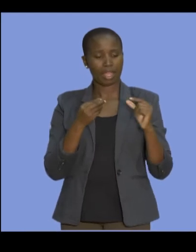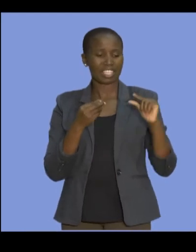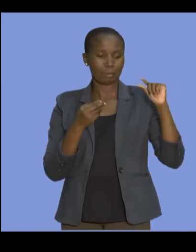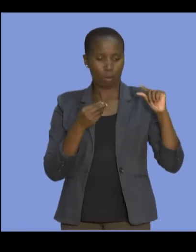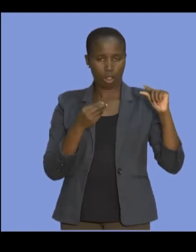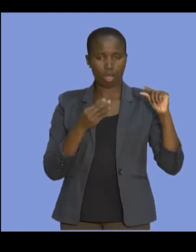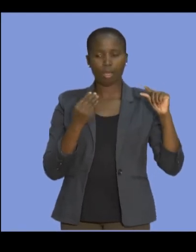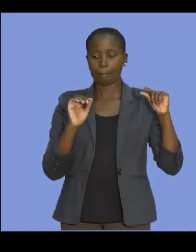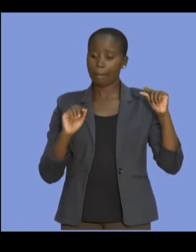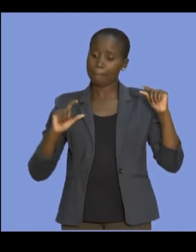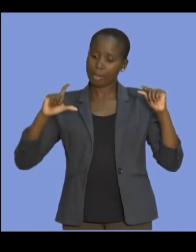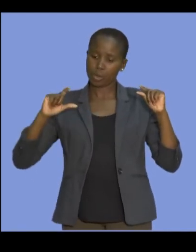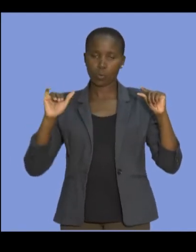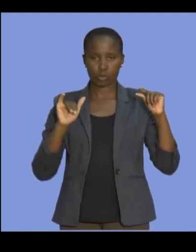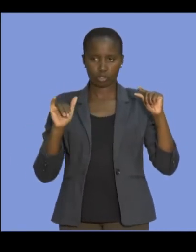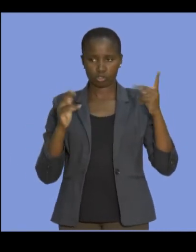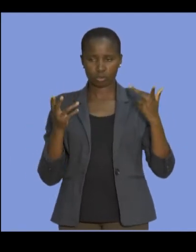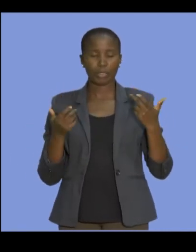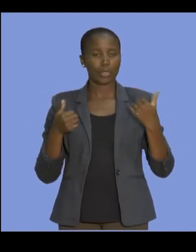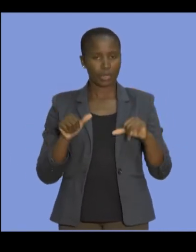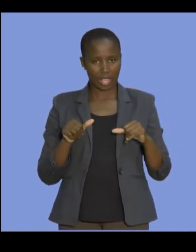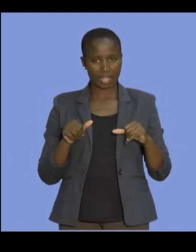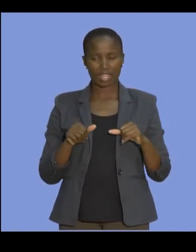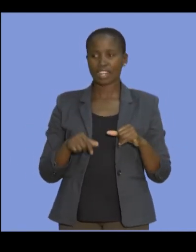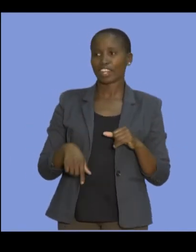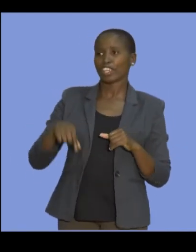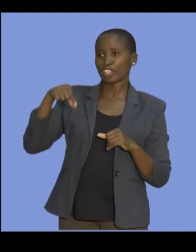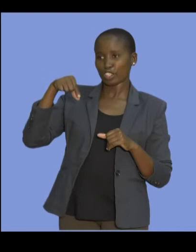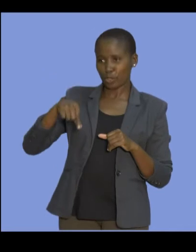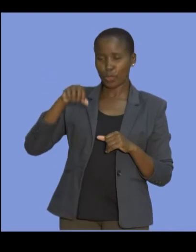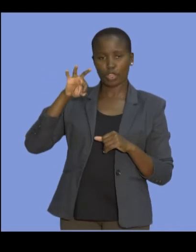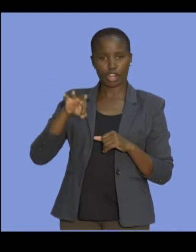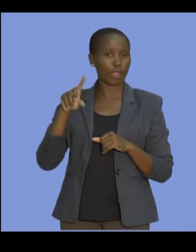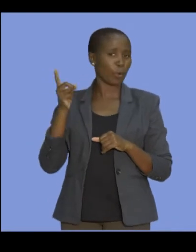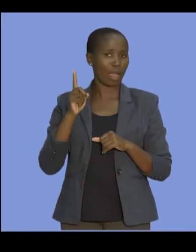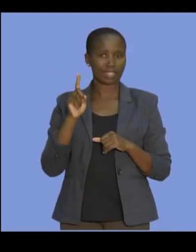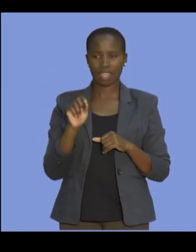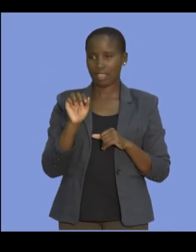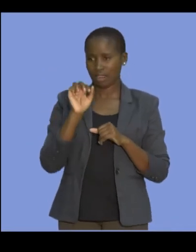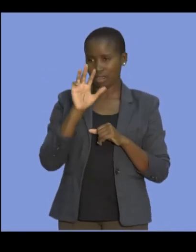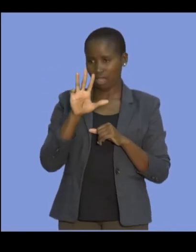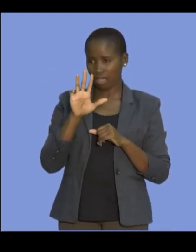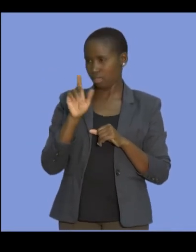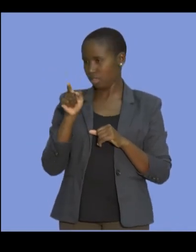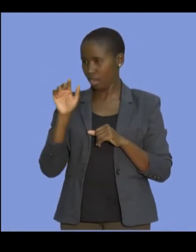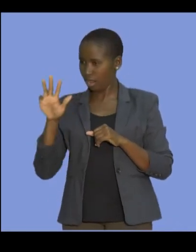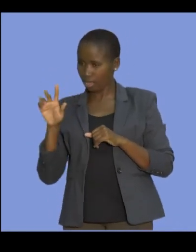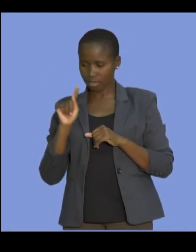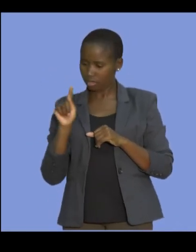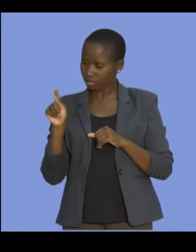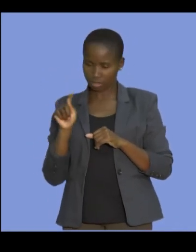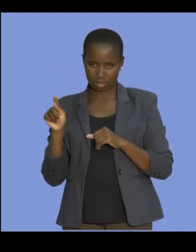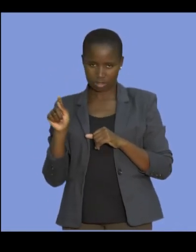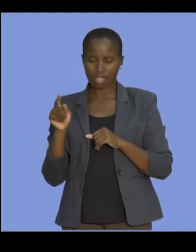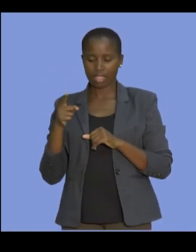Then our upper quartile is between 9 and 9 there. So it's 9 plus 9 divided